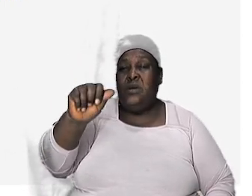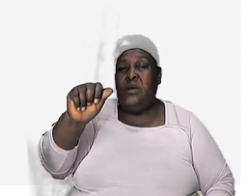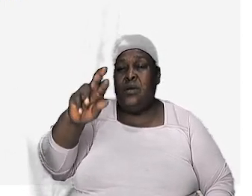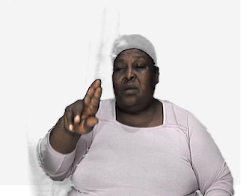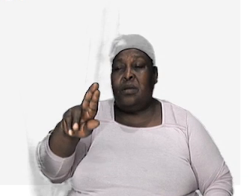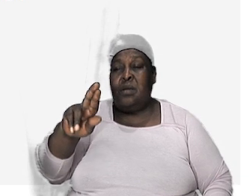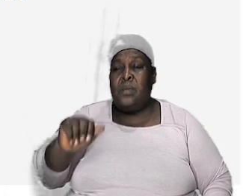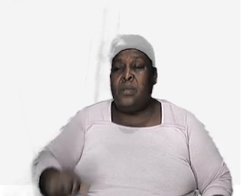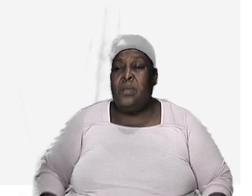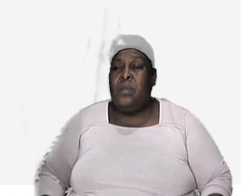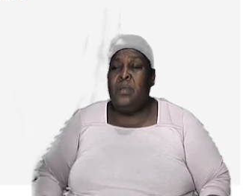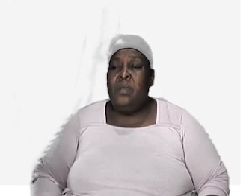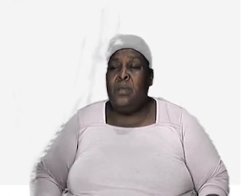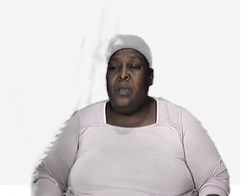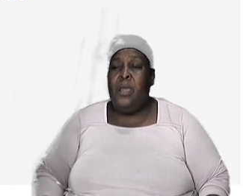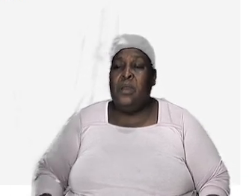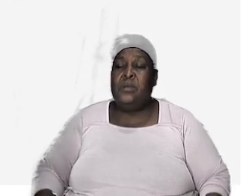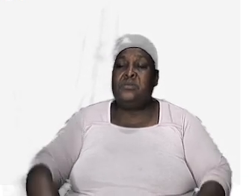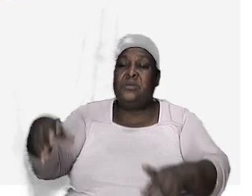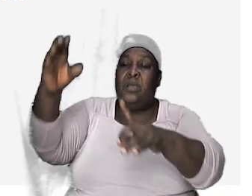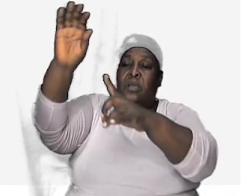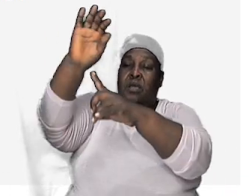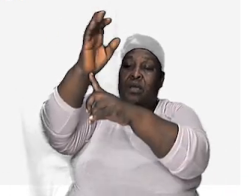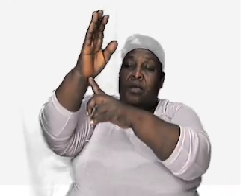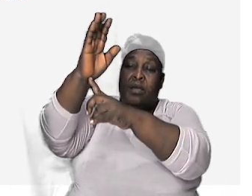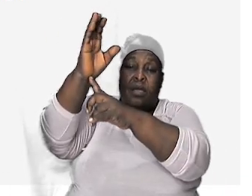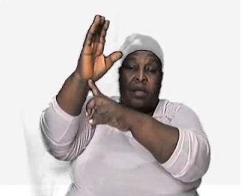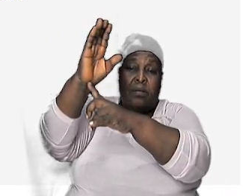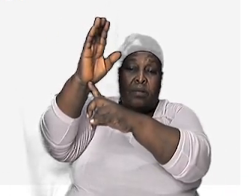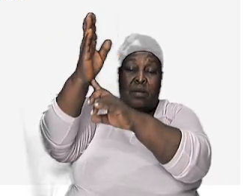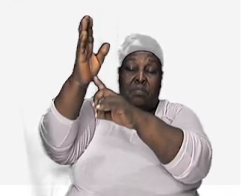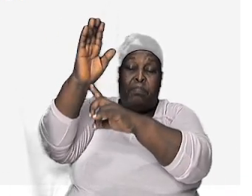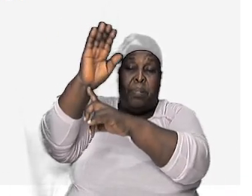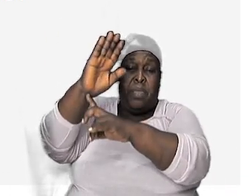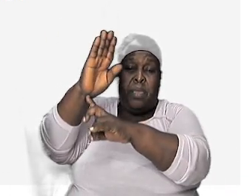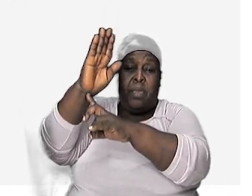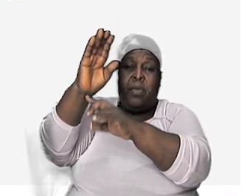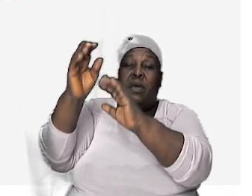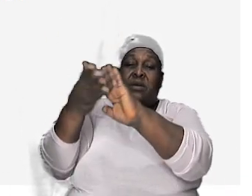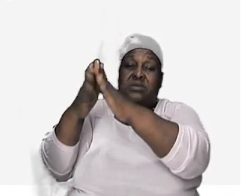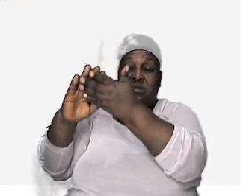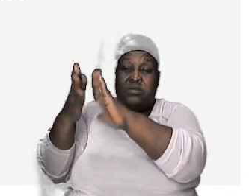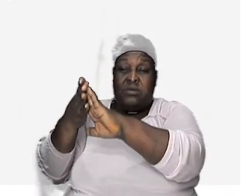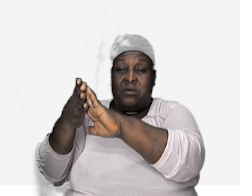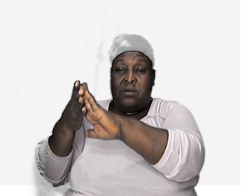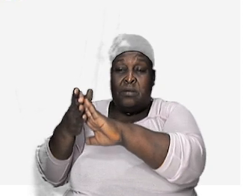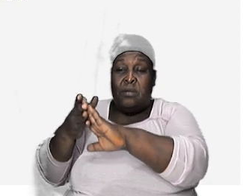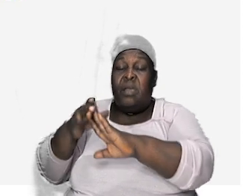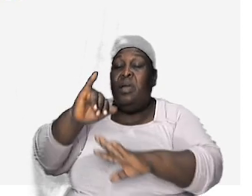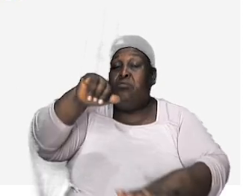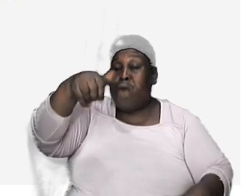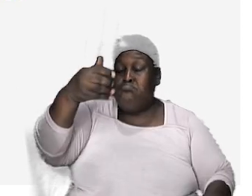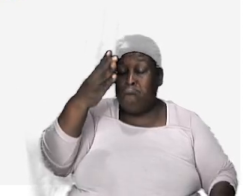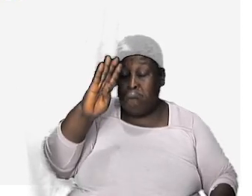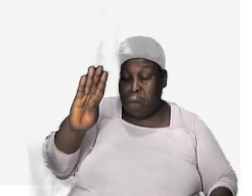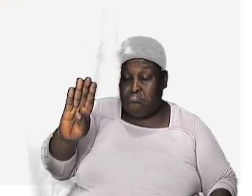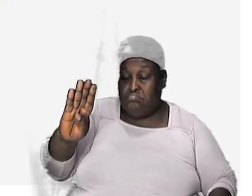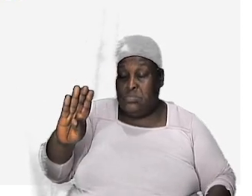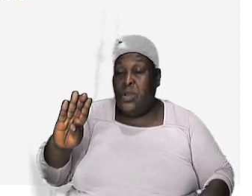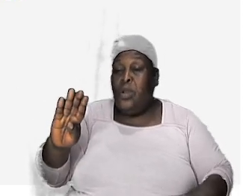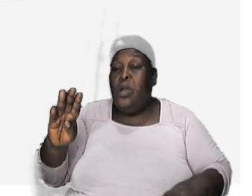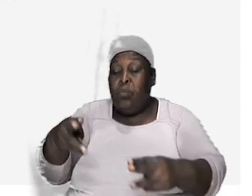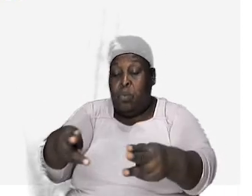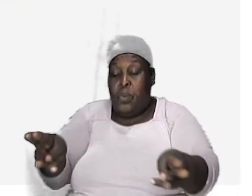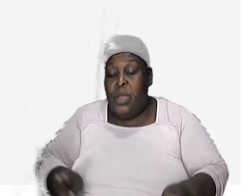Shechem. And it was the capital city of the Samaritans. Amen. And the Bible said that Jacob's well was there. And